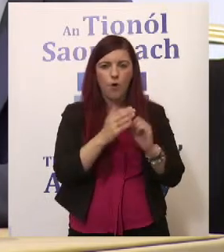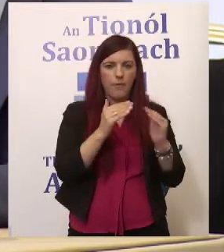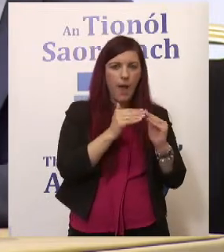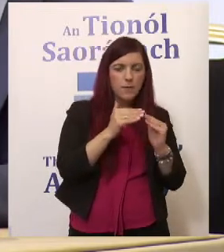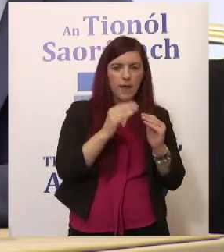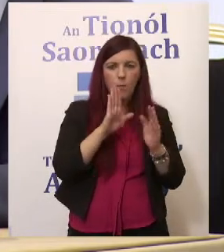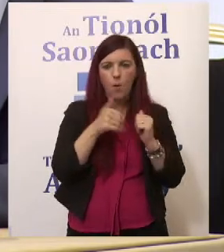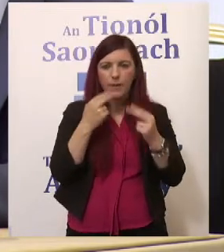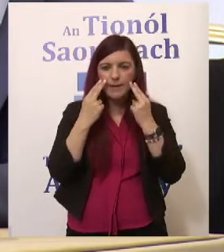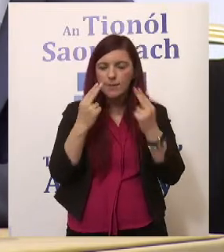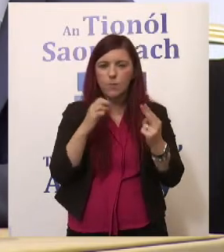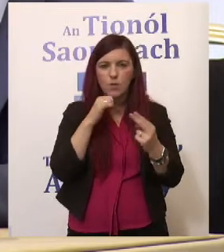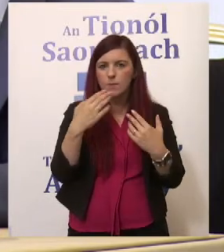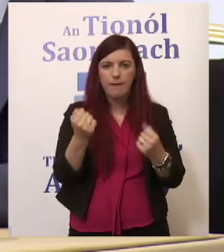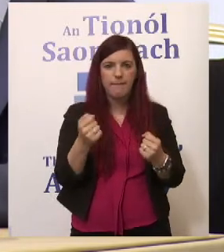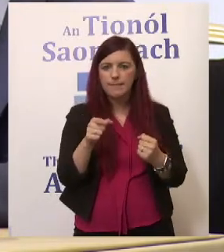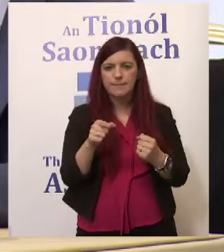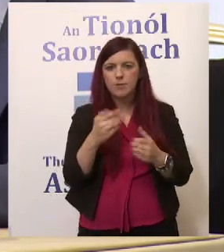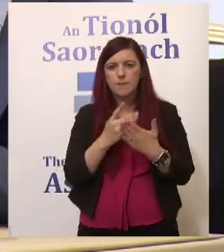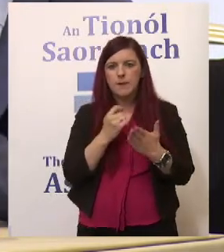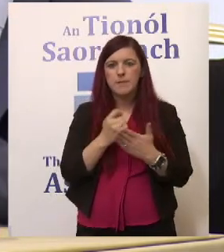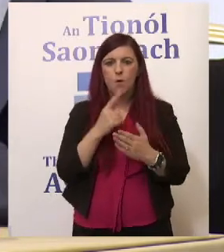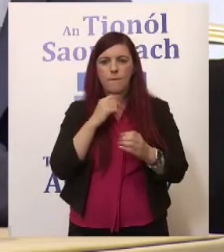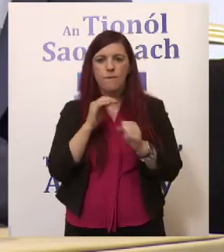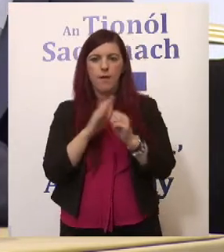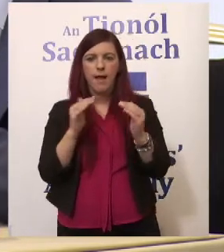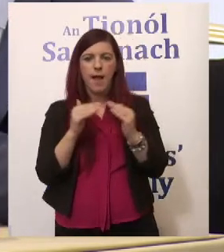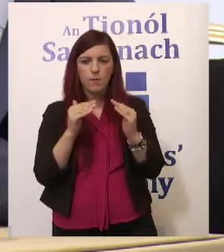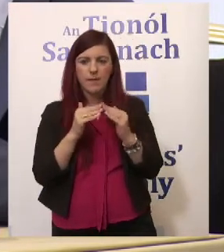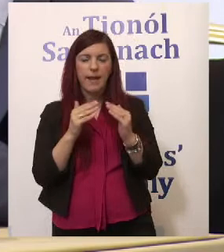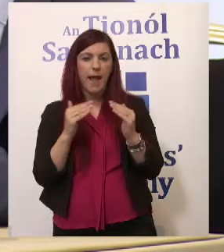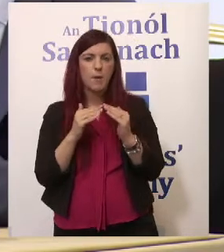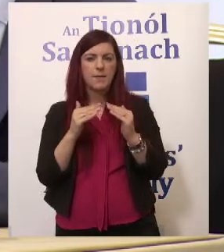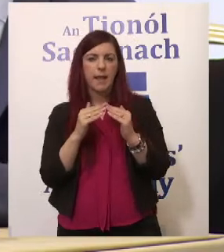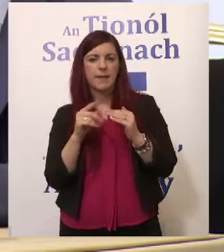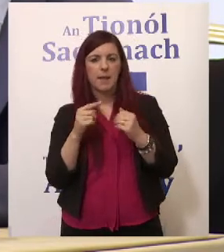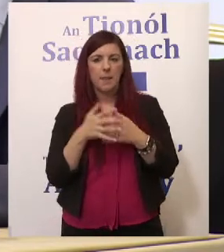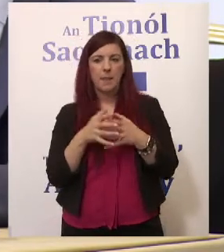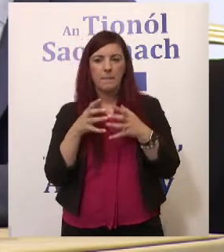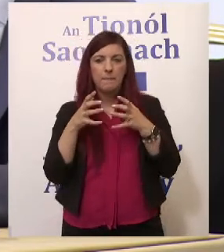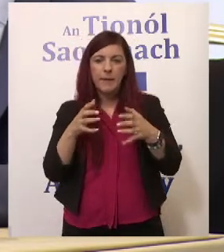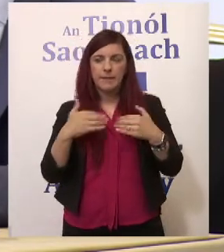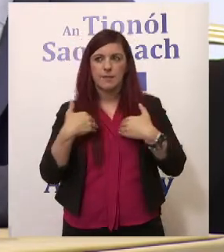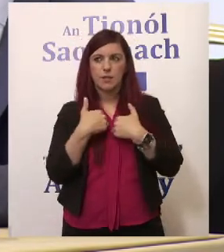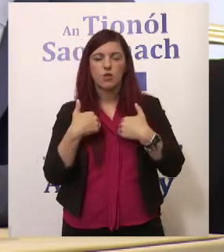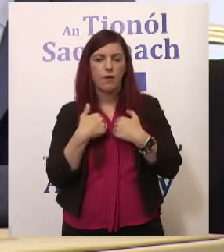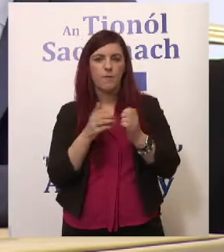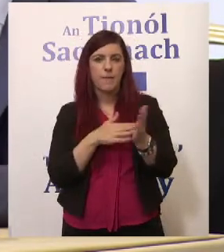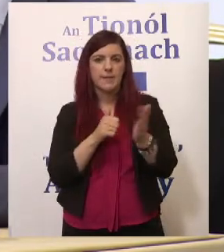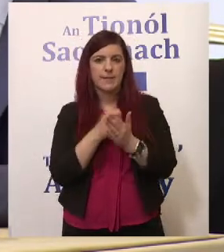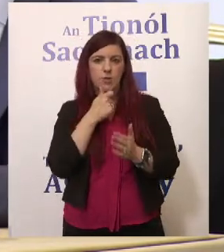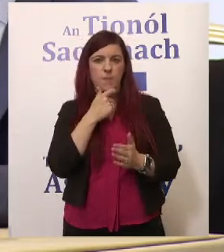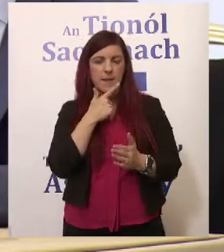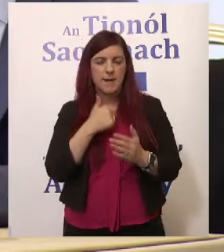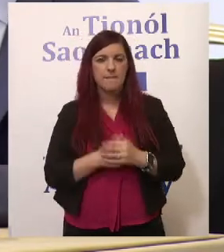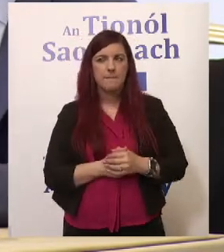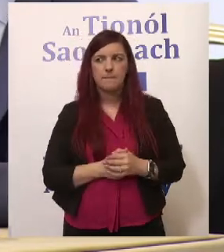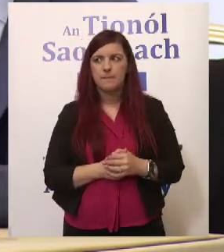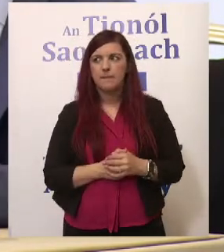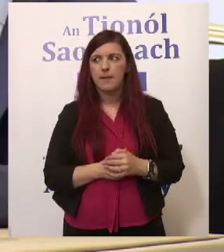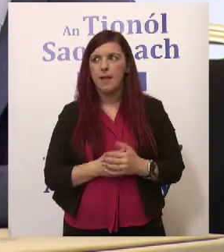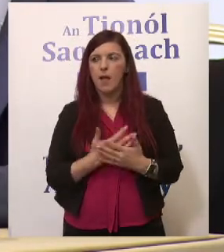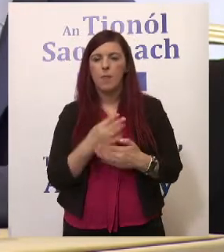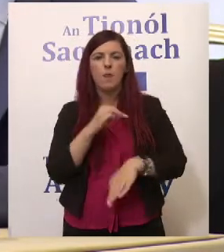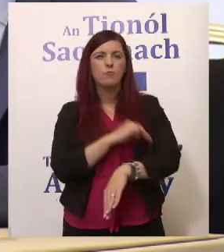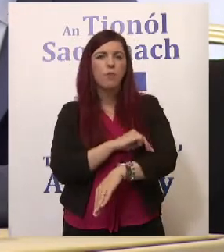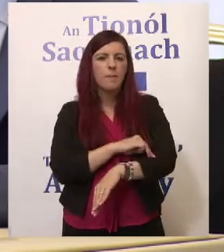So it's for housing. I mean, housing is the biggest concern of businesses in Dublin. And the problems